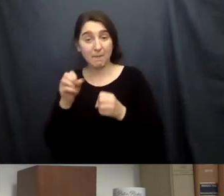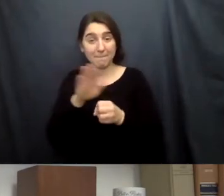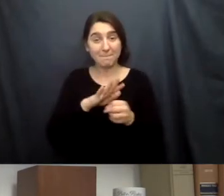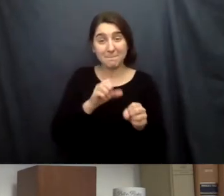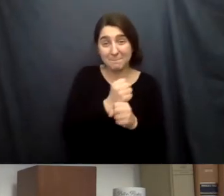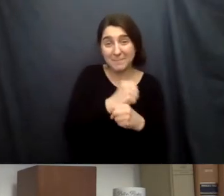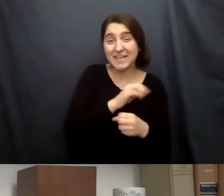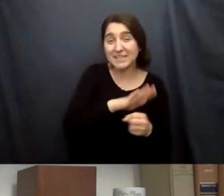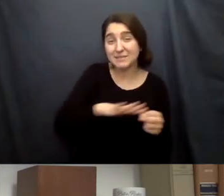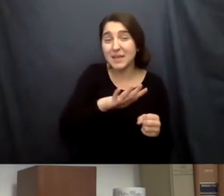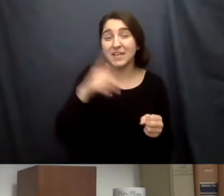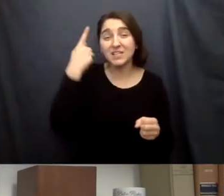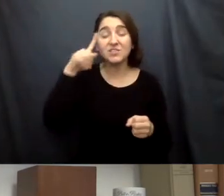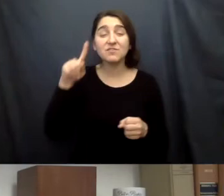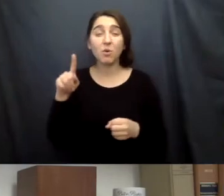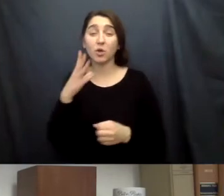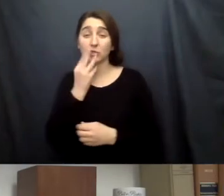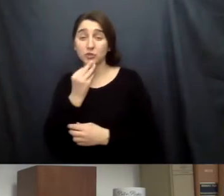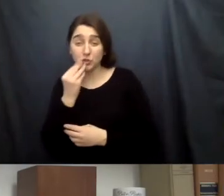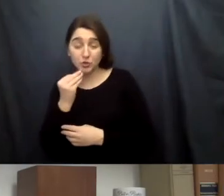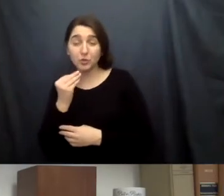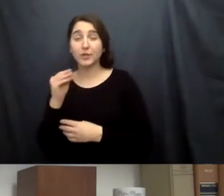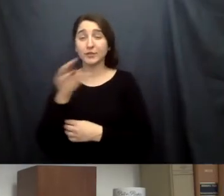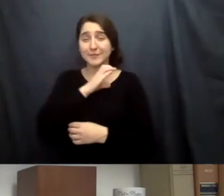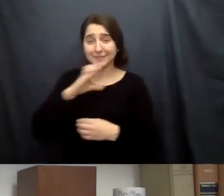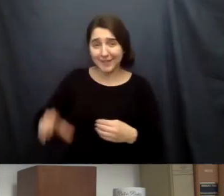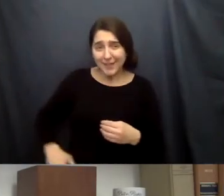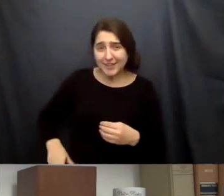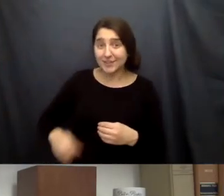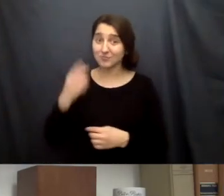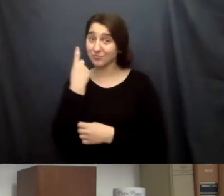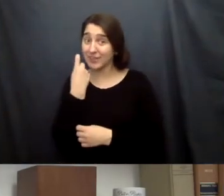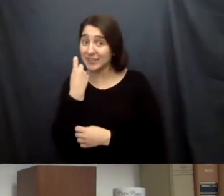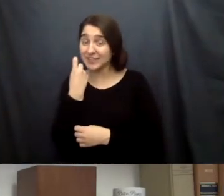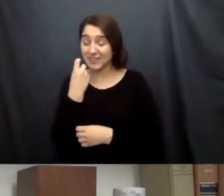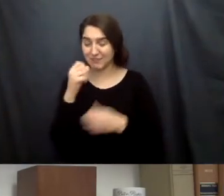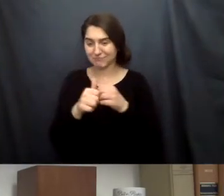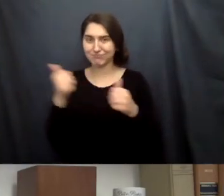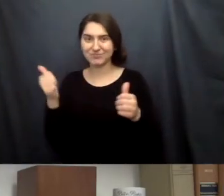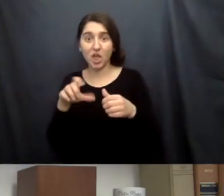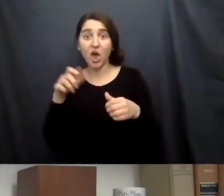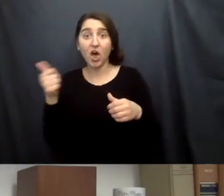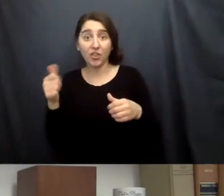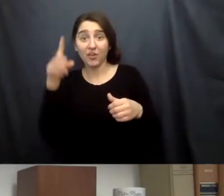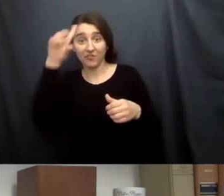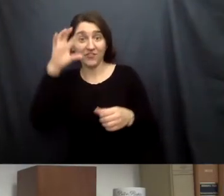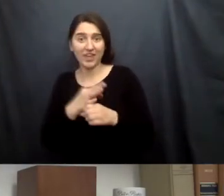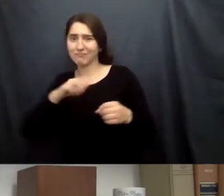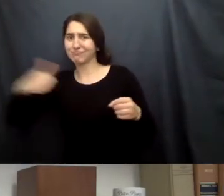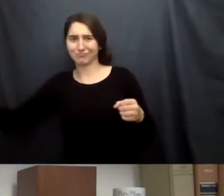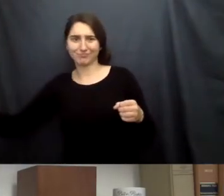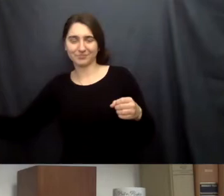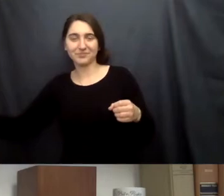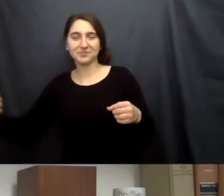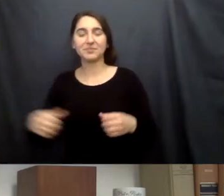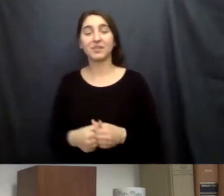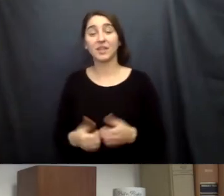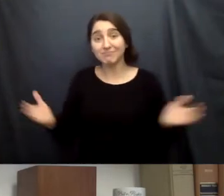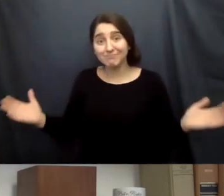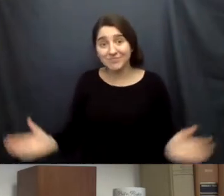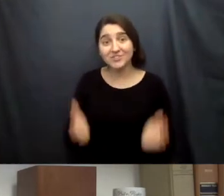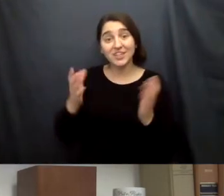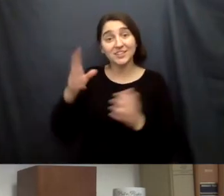was invented about a century ago to make room for Catholic and Jewish pluralism, but that has been used more recently